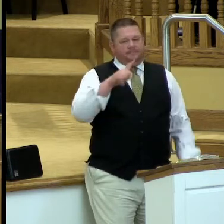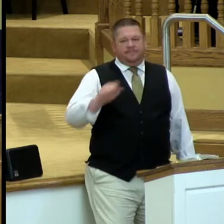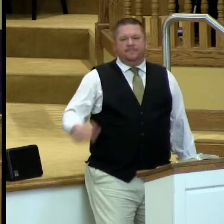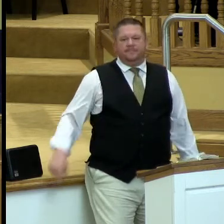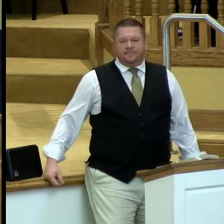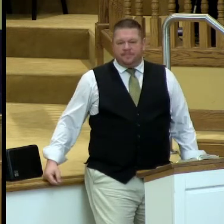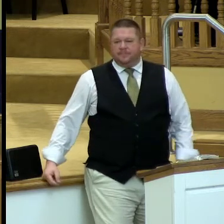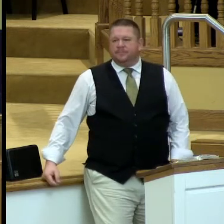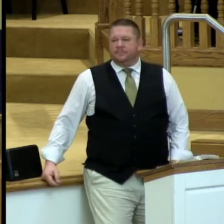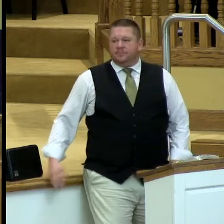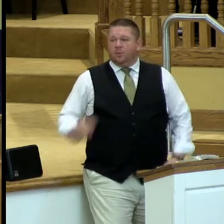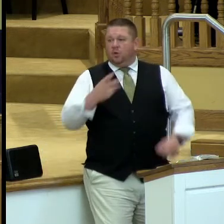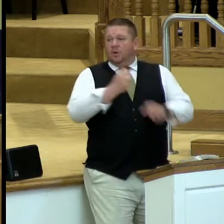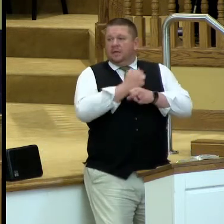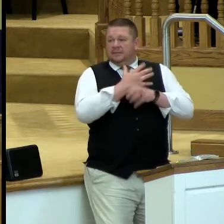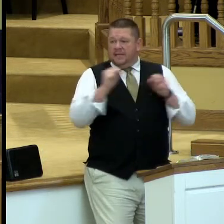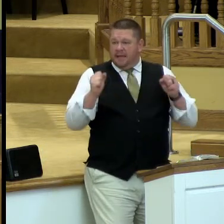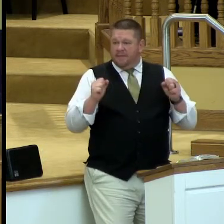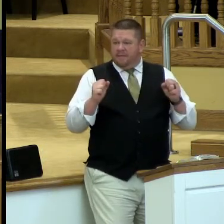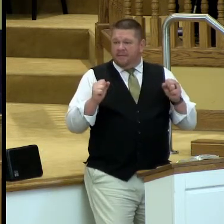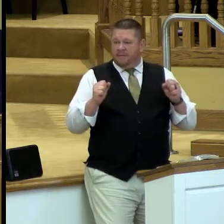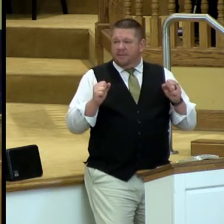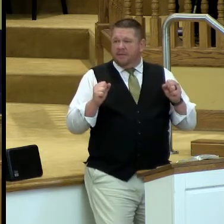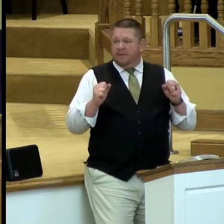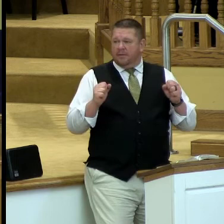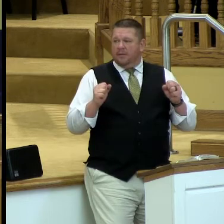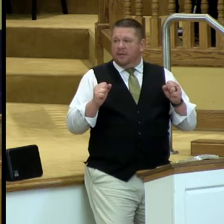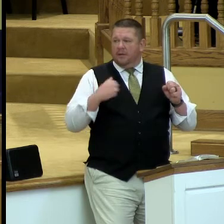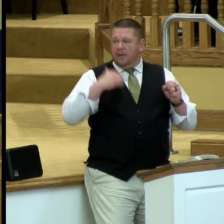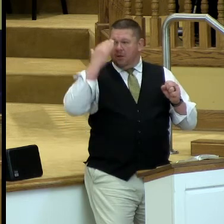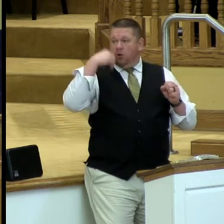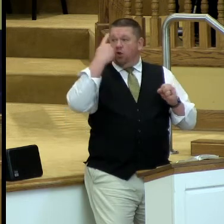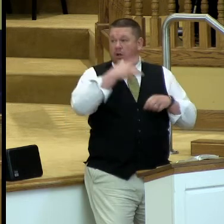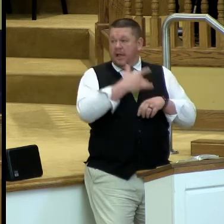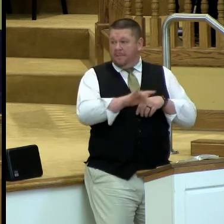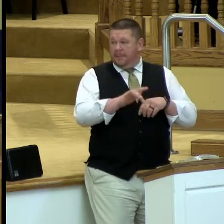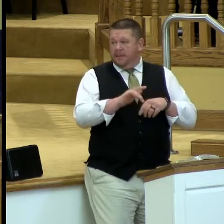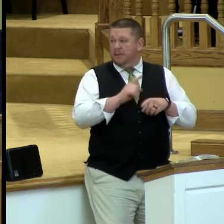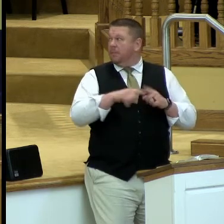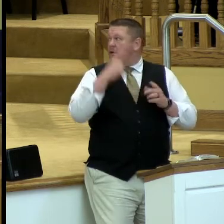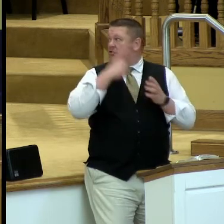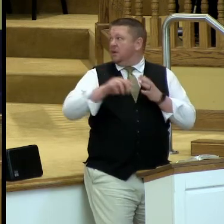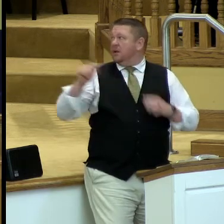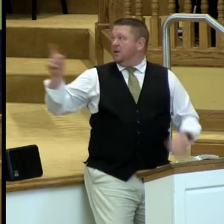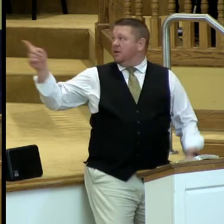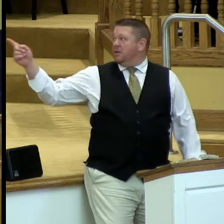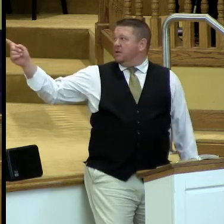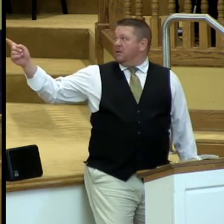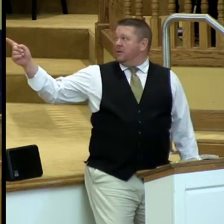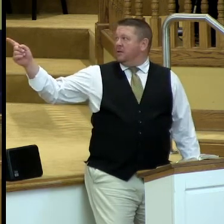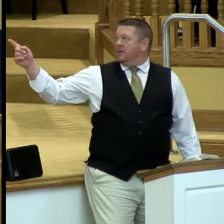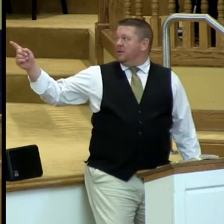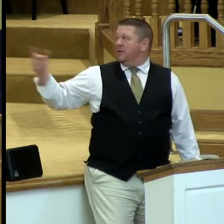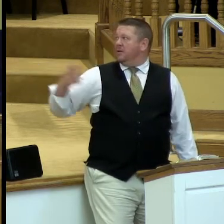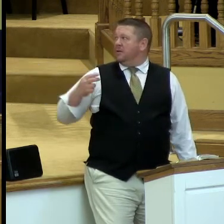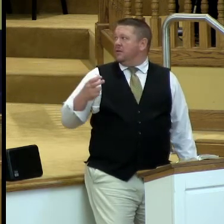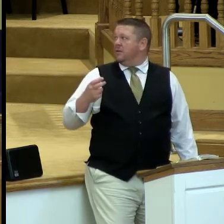vessels. When you get saved, I know it looks empty, but check this out.